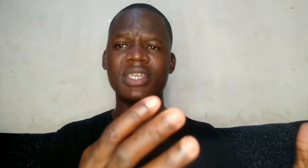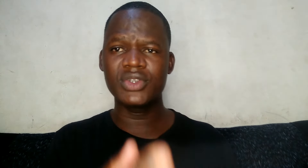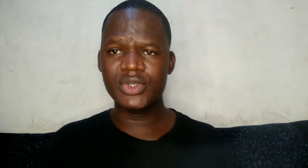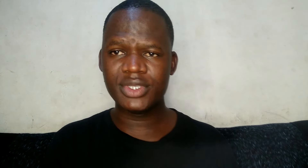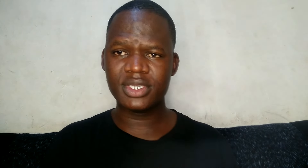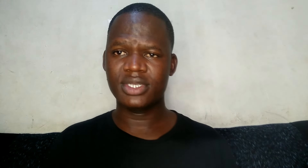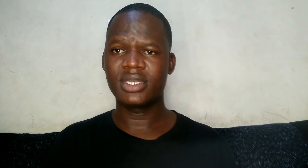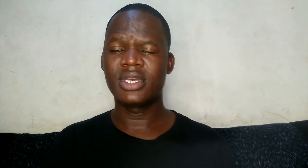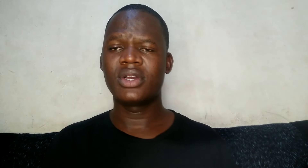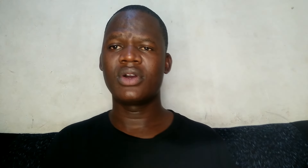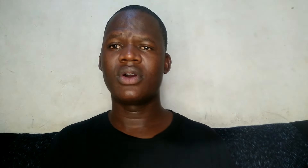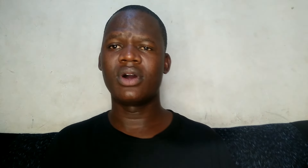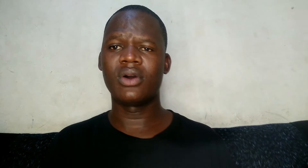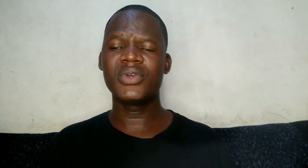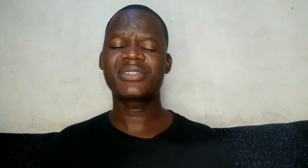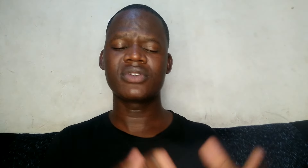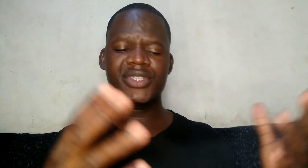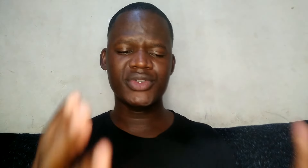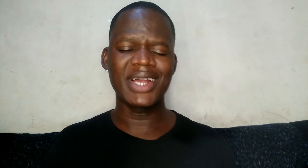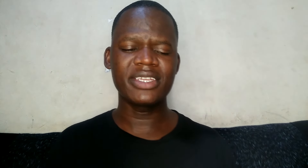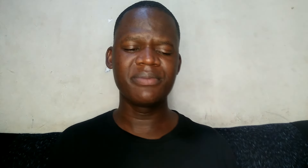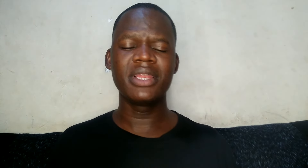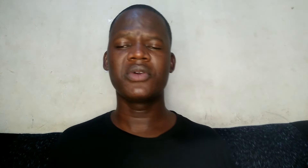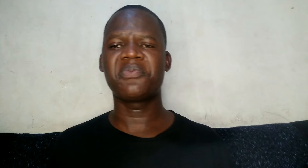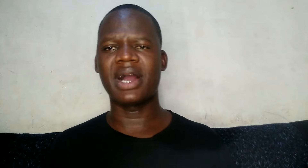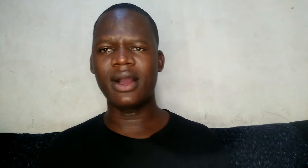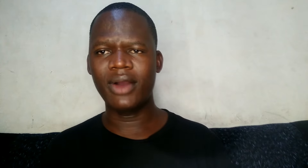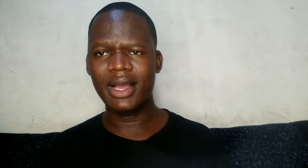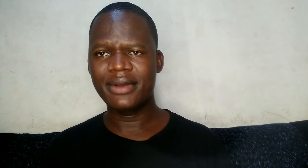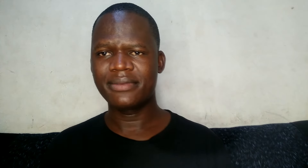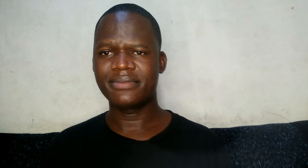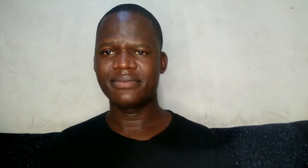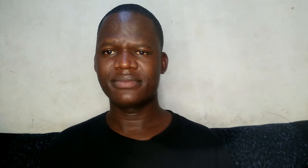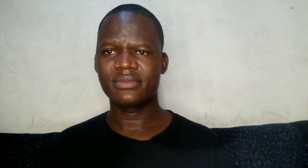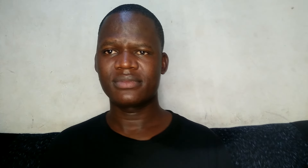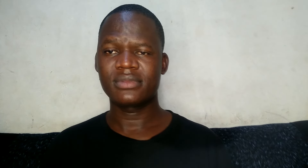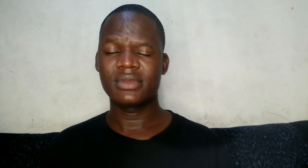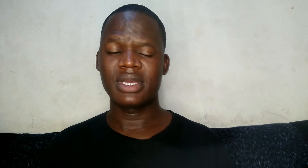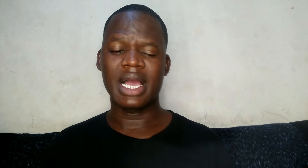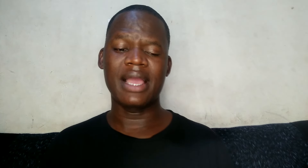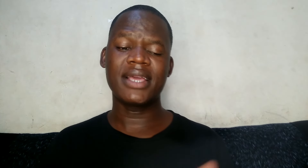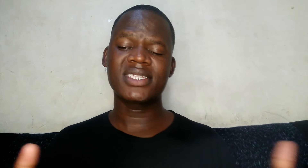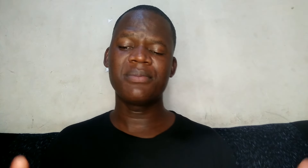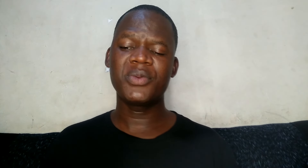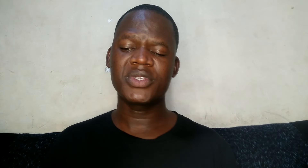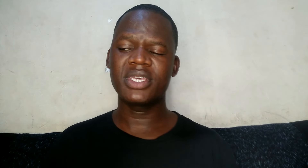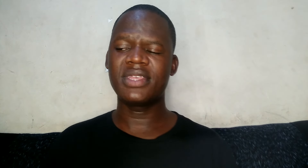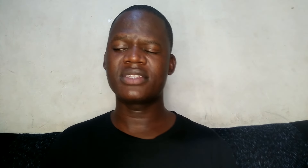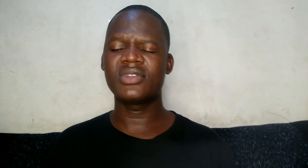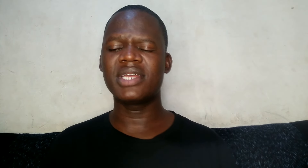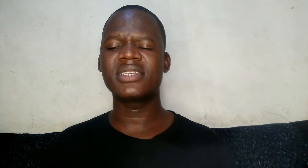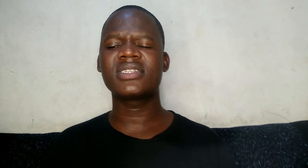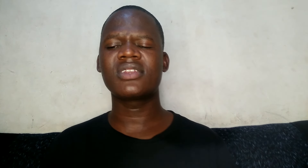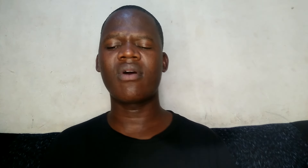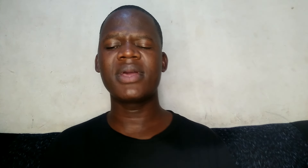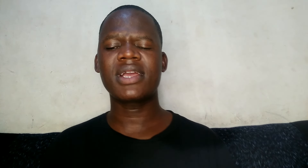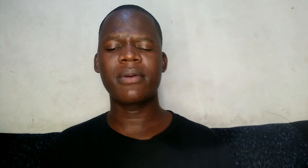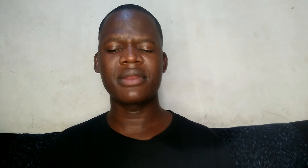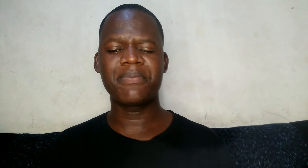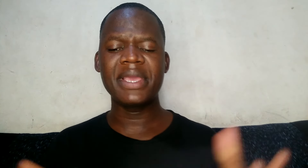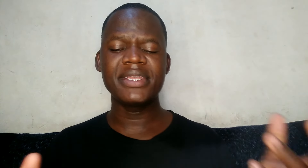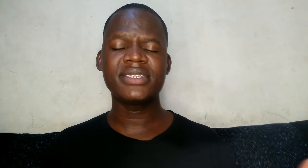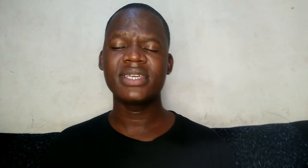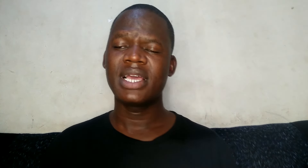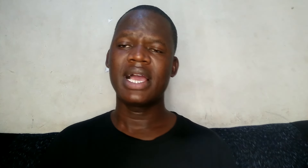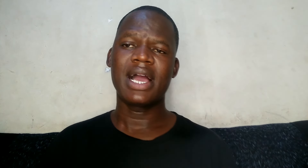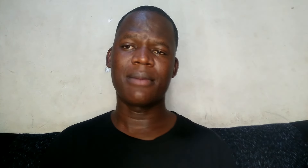jet which they used, which cost $200 million per hour. I heard some people say that United States of America